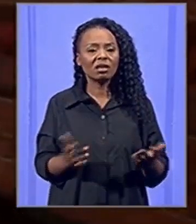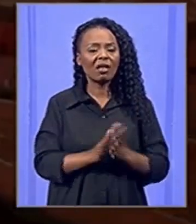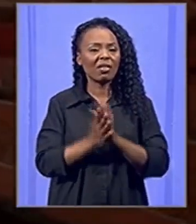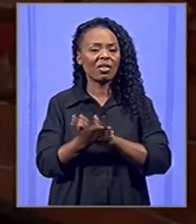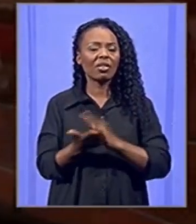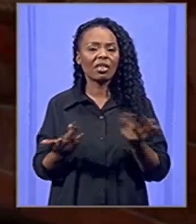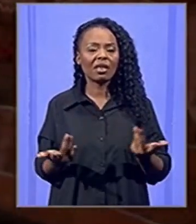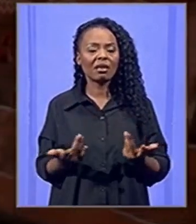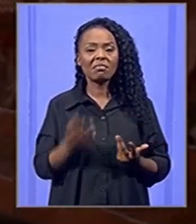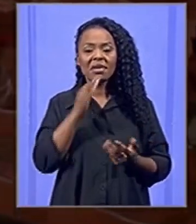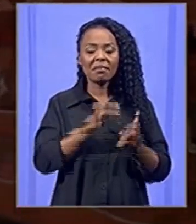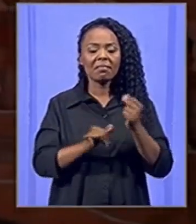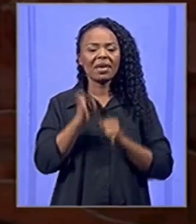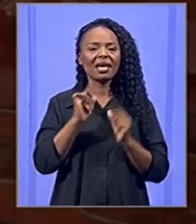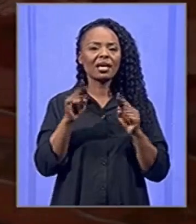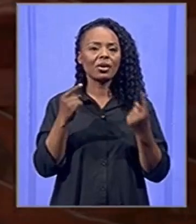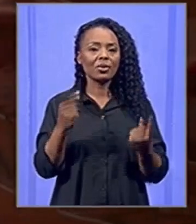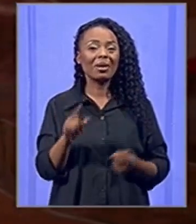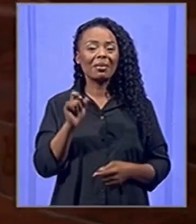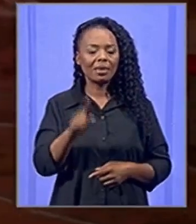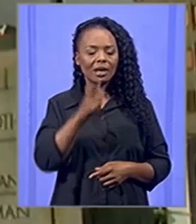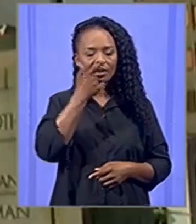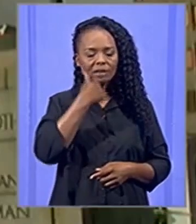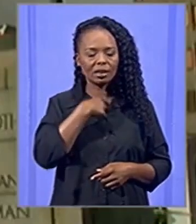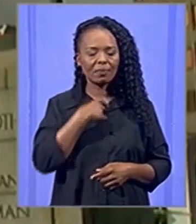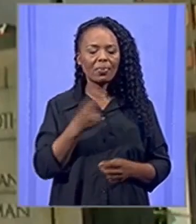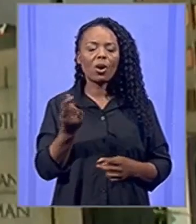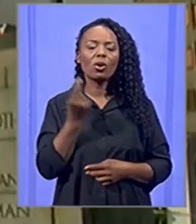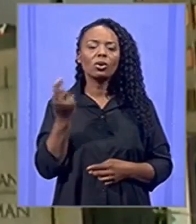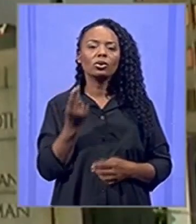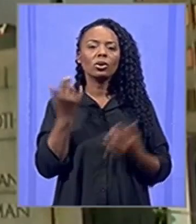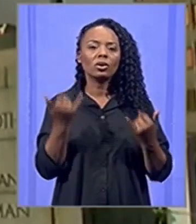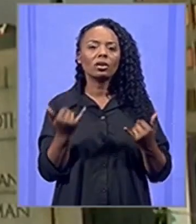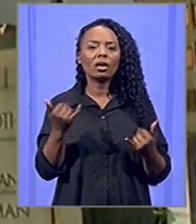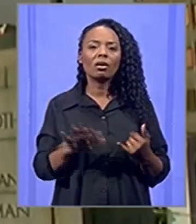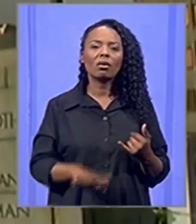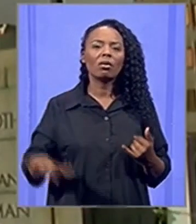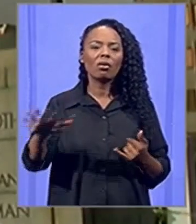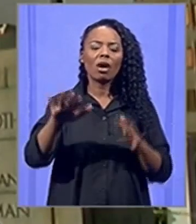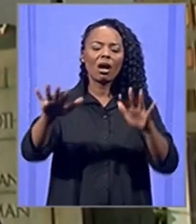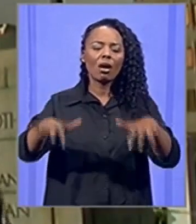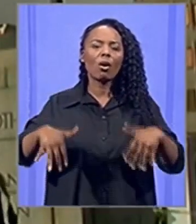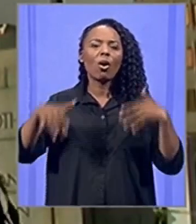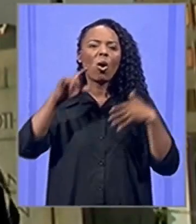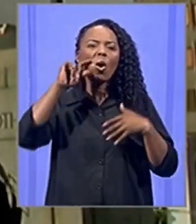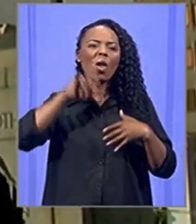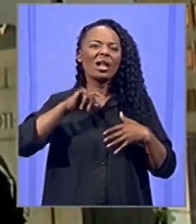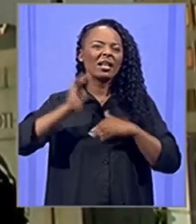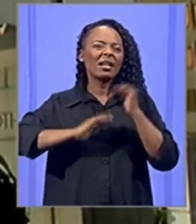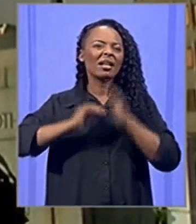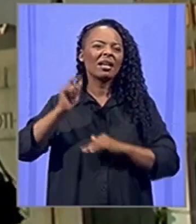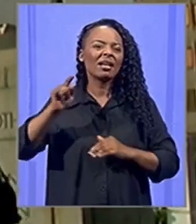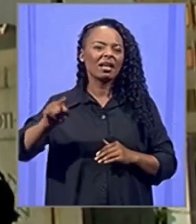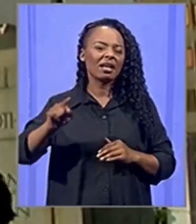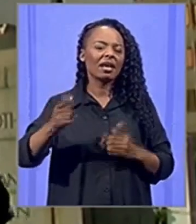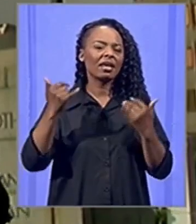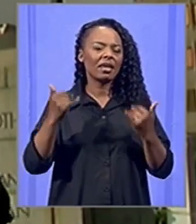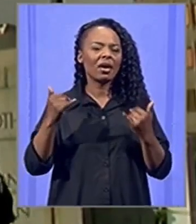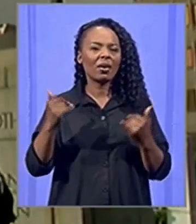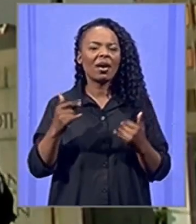it. And also, if you go to the old assembly, we know that in the old assembly, that's where now